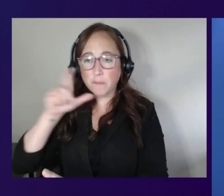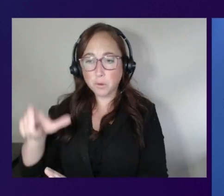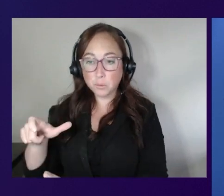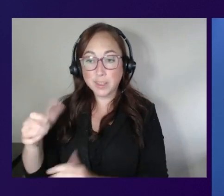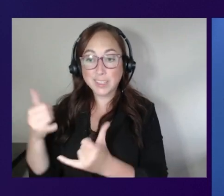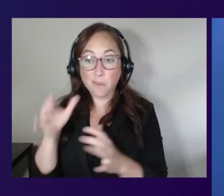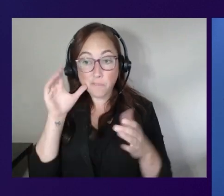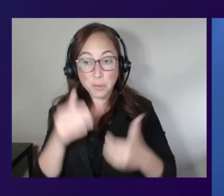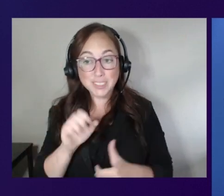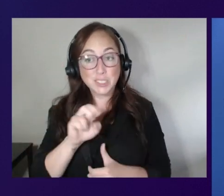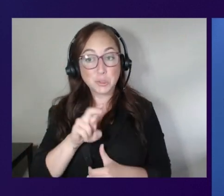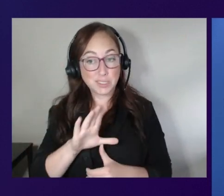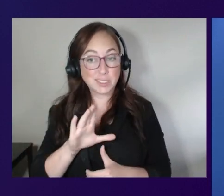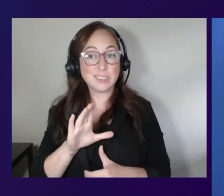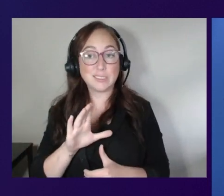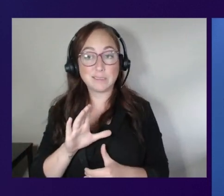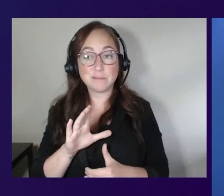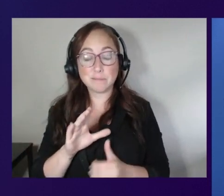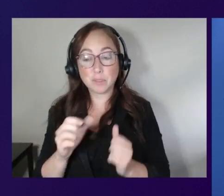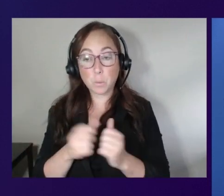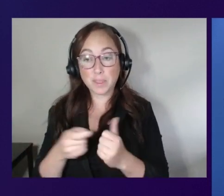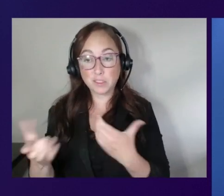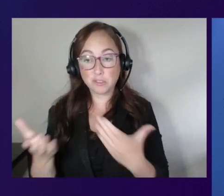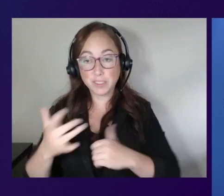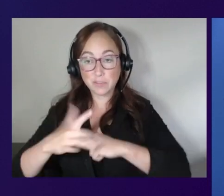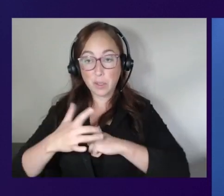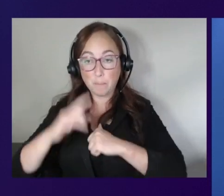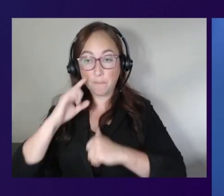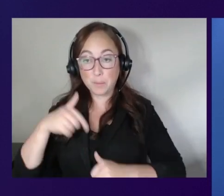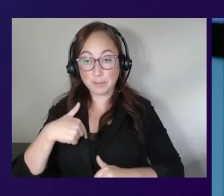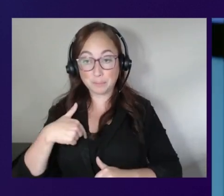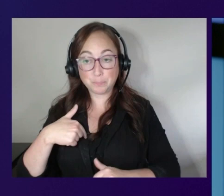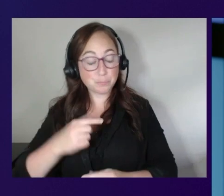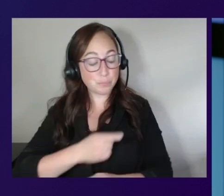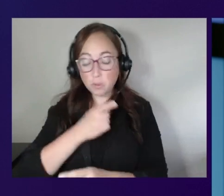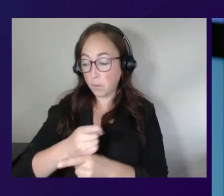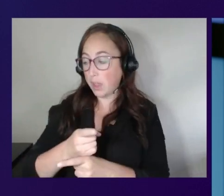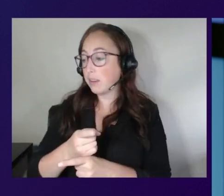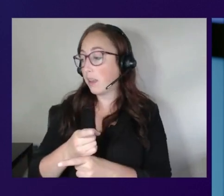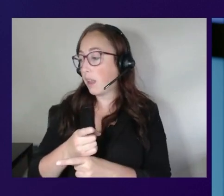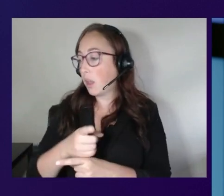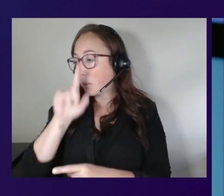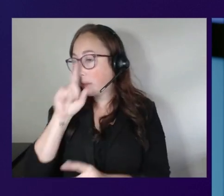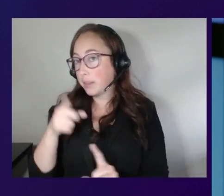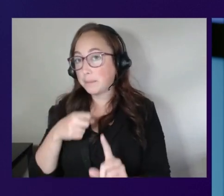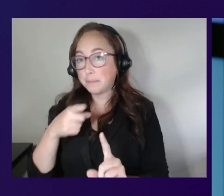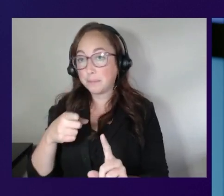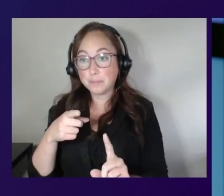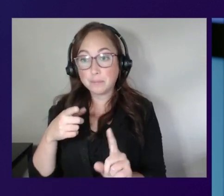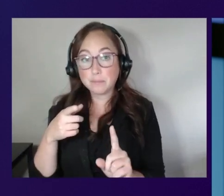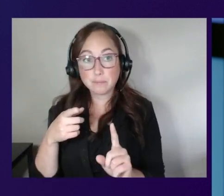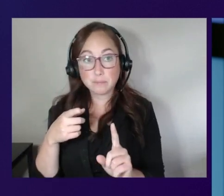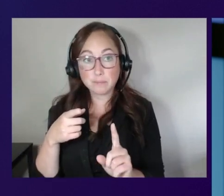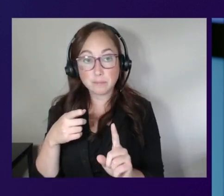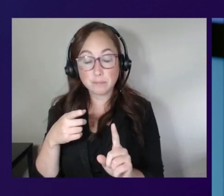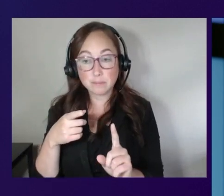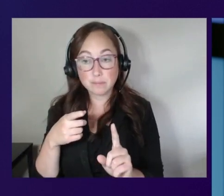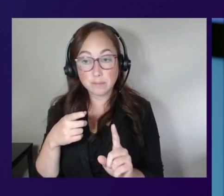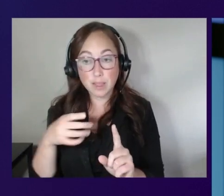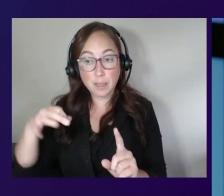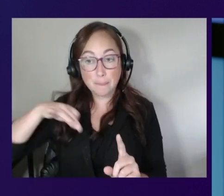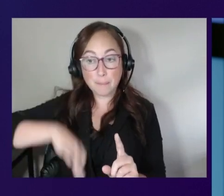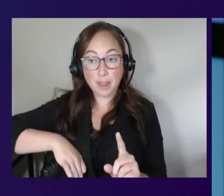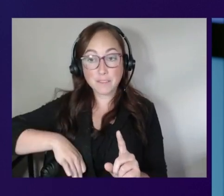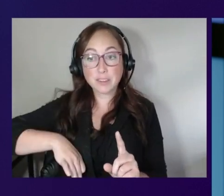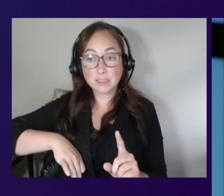Now that I have these kind of services available to me. Right, and essentially the benefit of moving